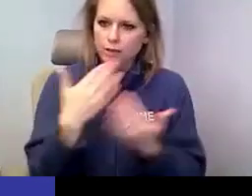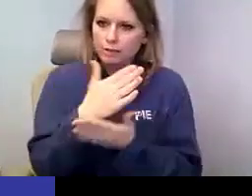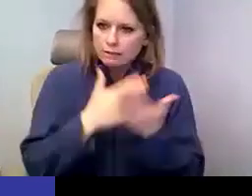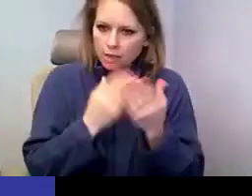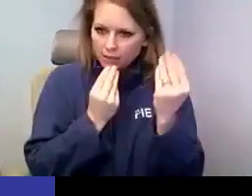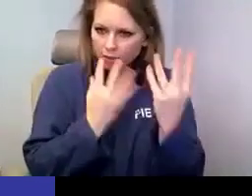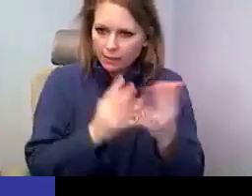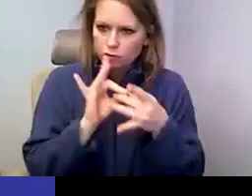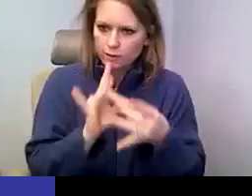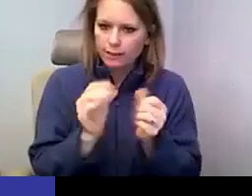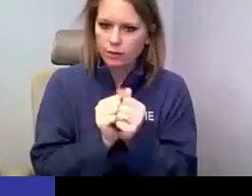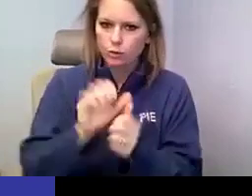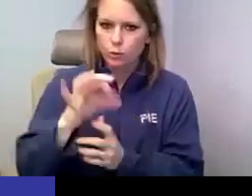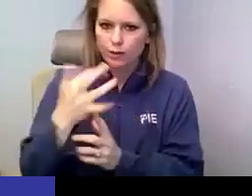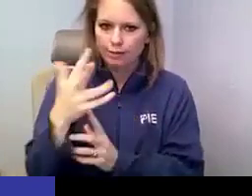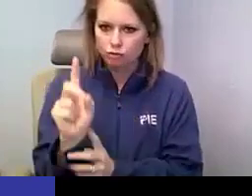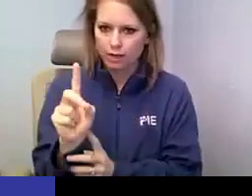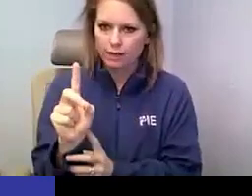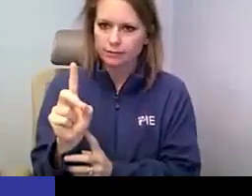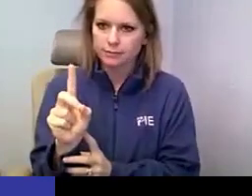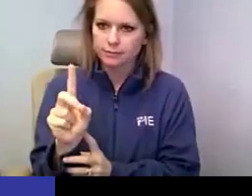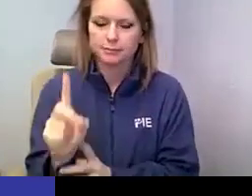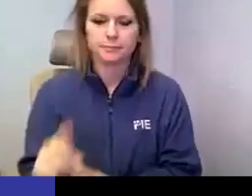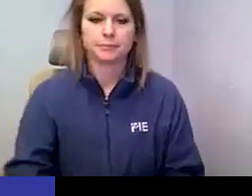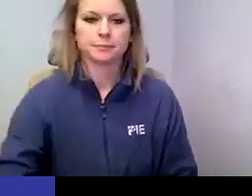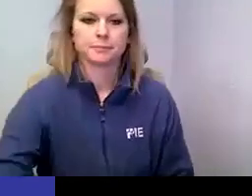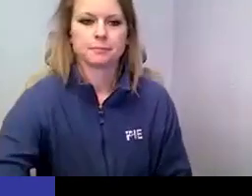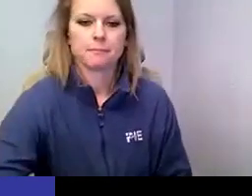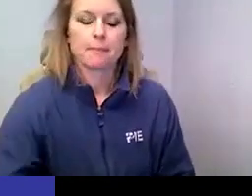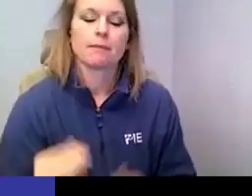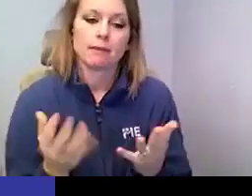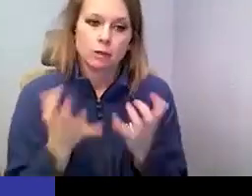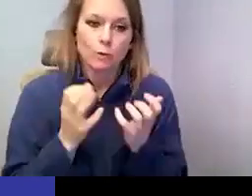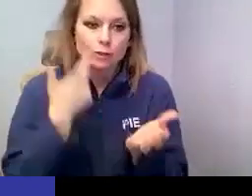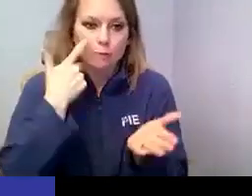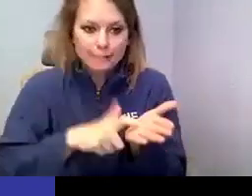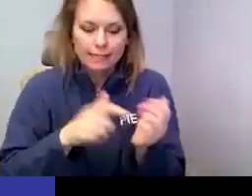functional skill that Eva identified in the comprehensive evaluation process.